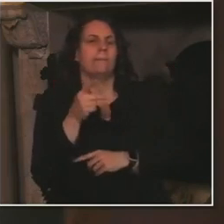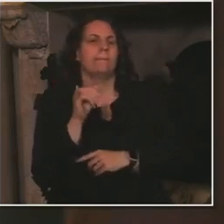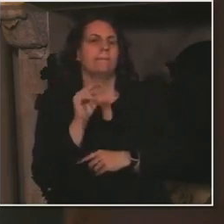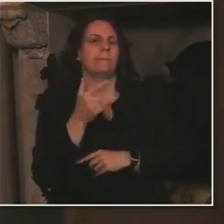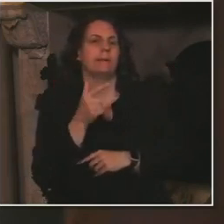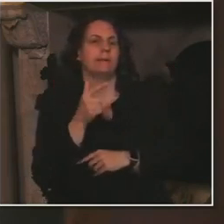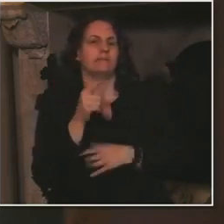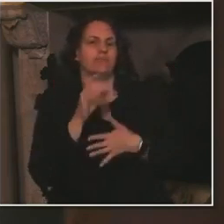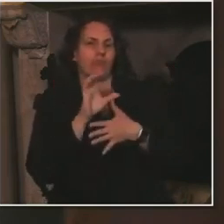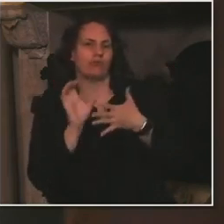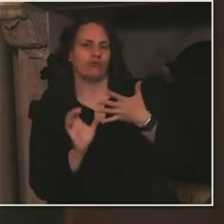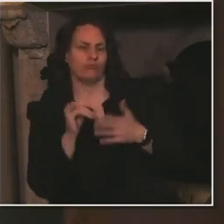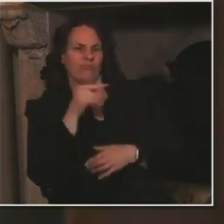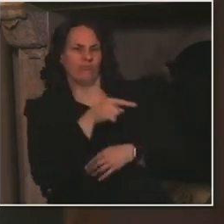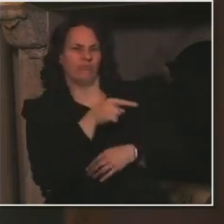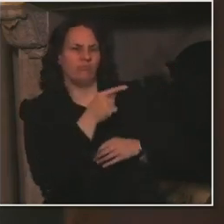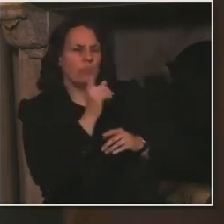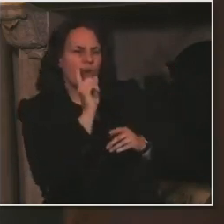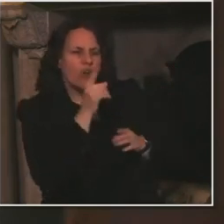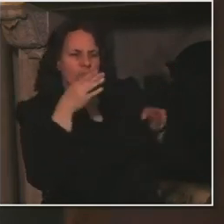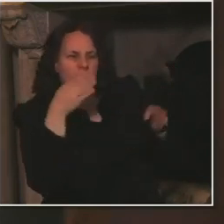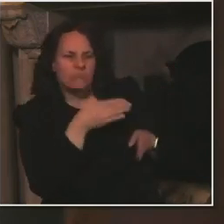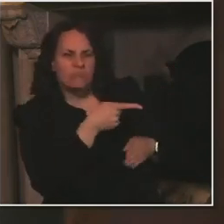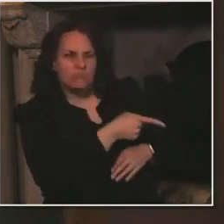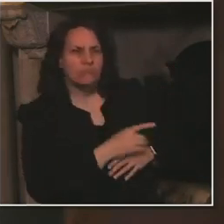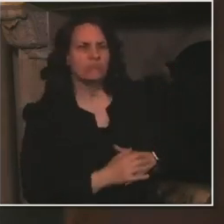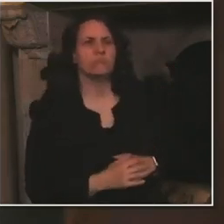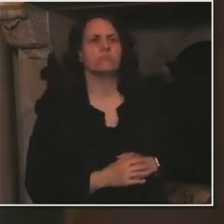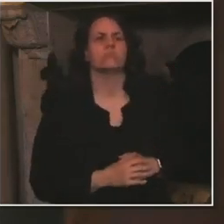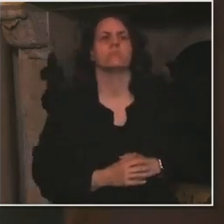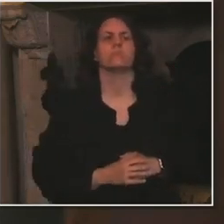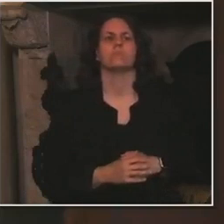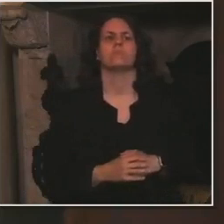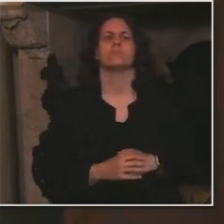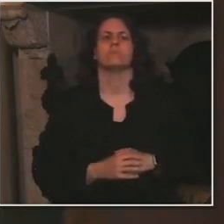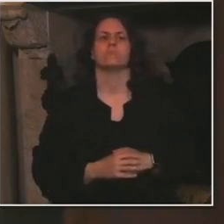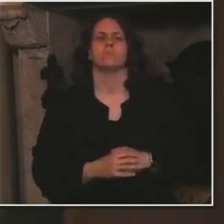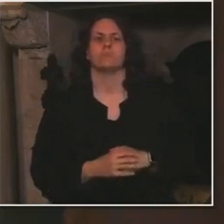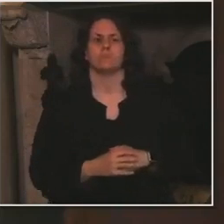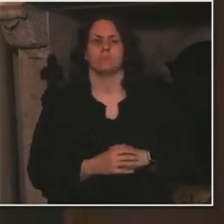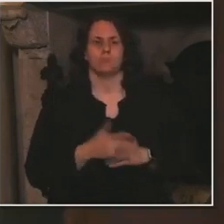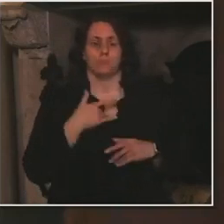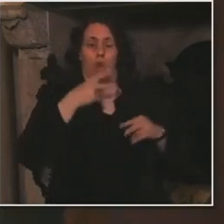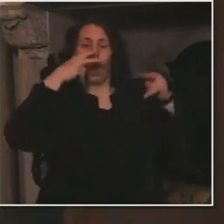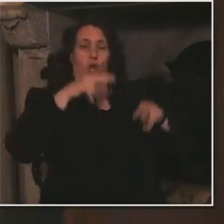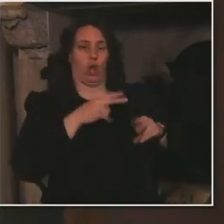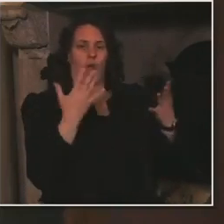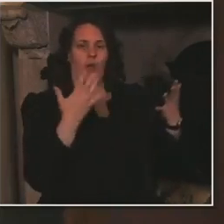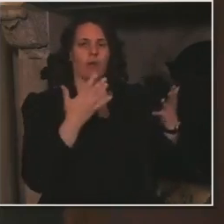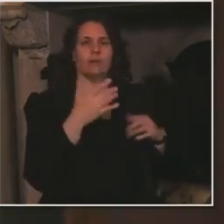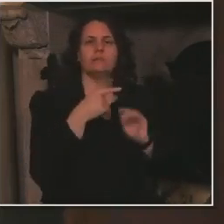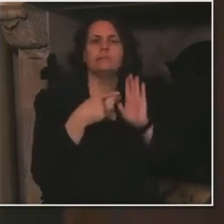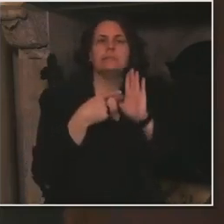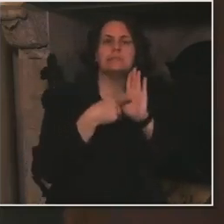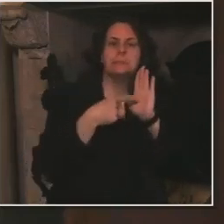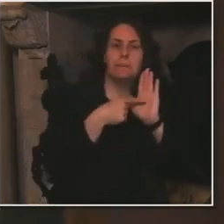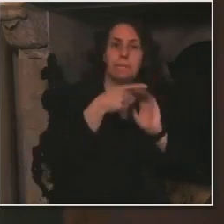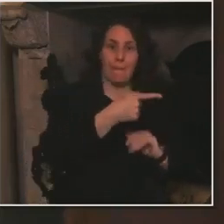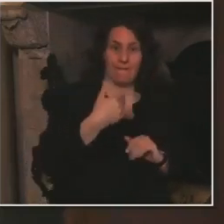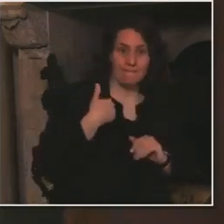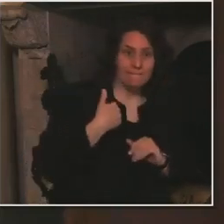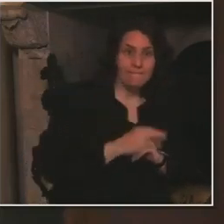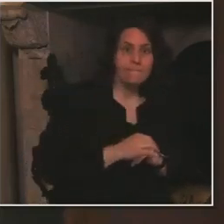meet concerning symptoms, cases, and hospital capacity. DHS and key stakeholders from our healthcare